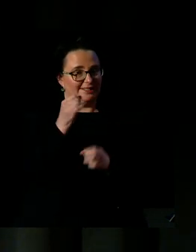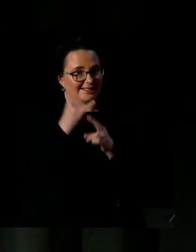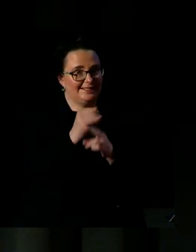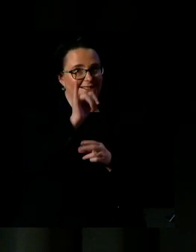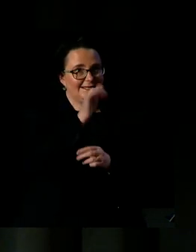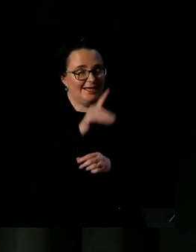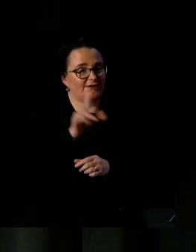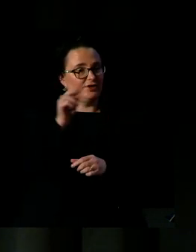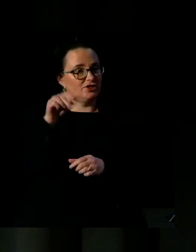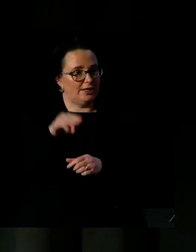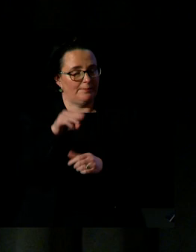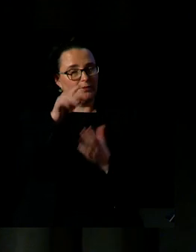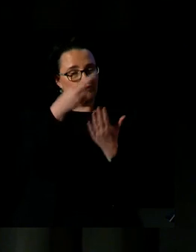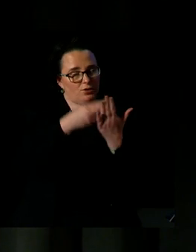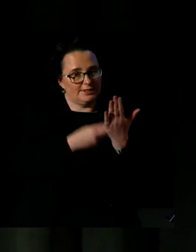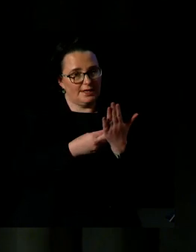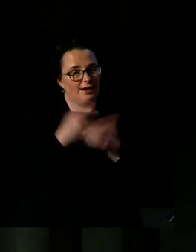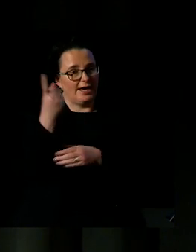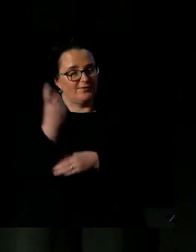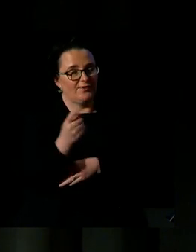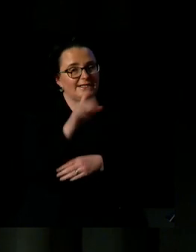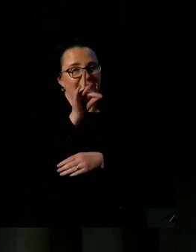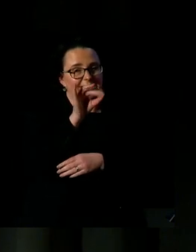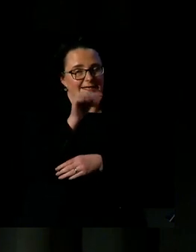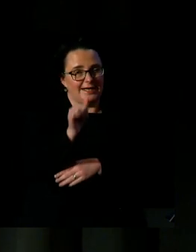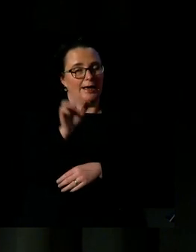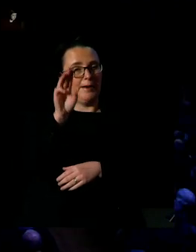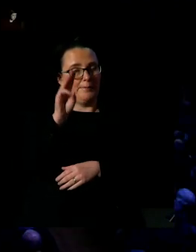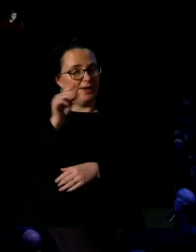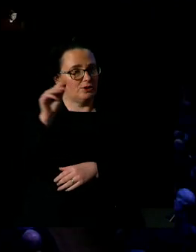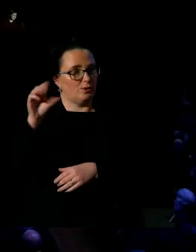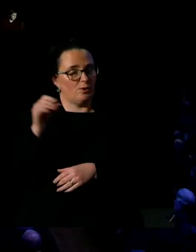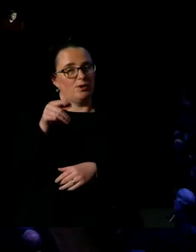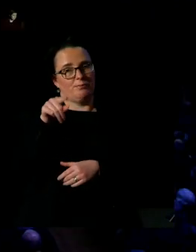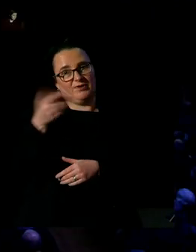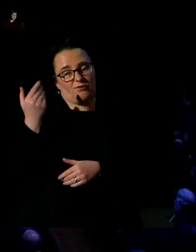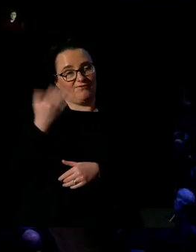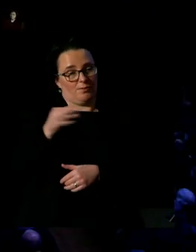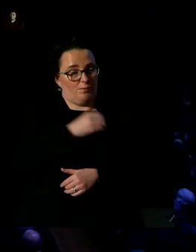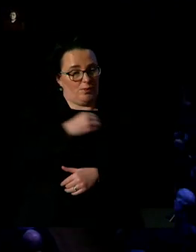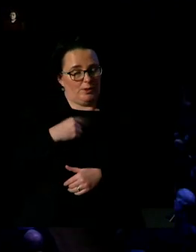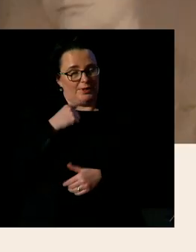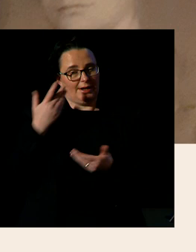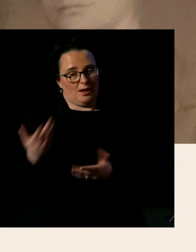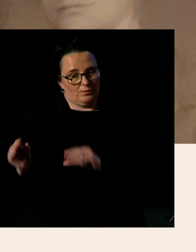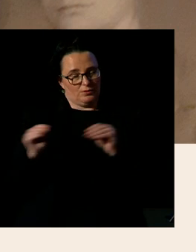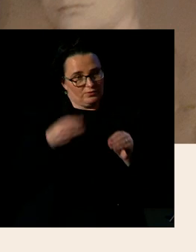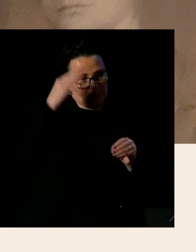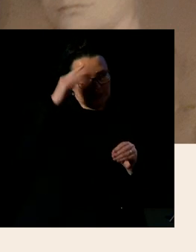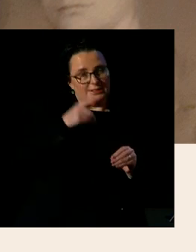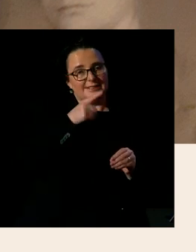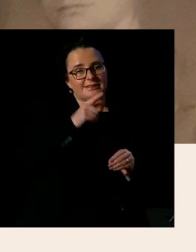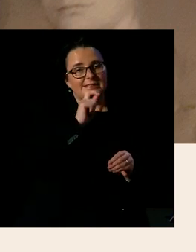invite Kinga Paszko, originally from Poland, but now living in Ireland, to tell us about her great-grandparents and their